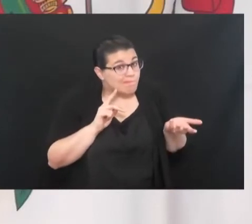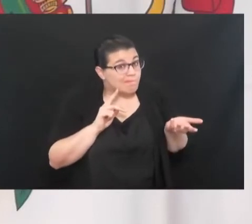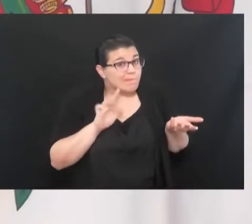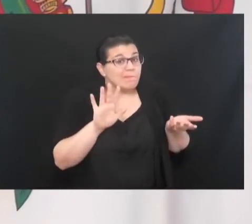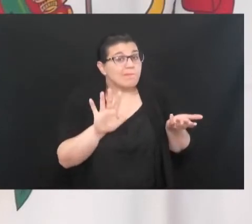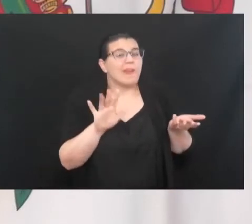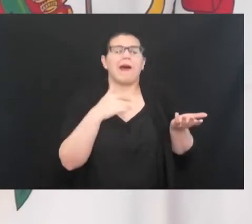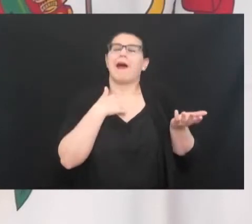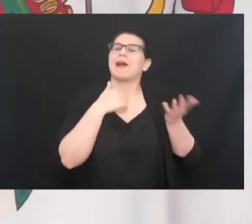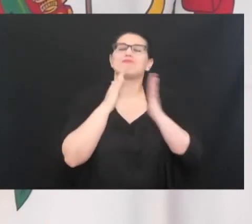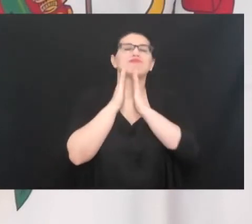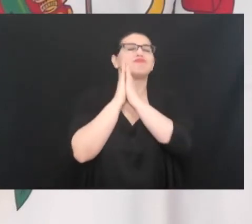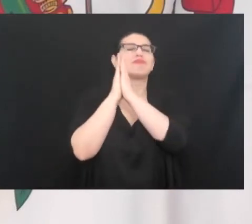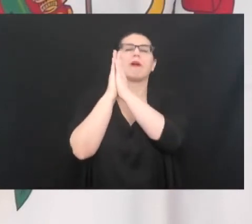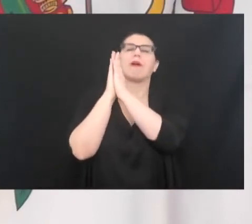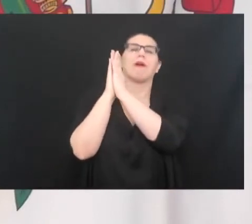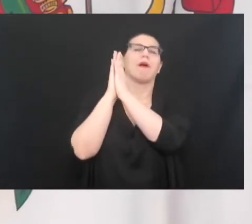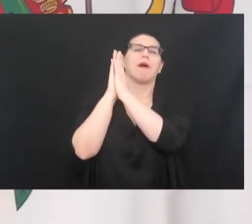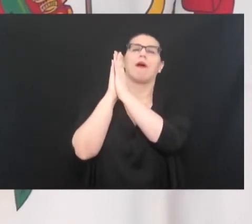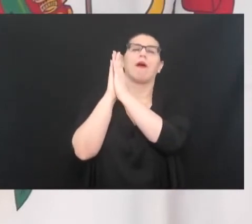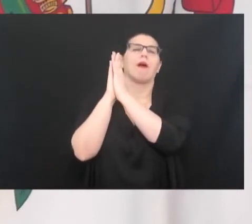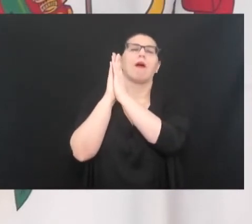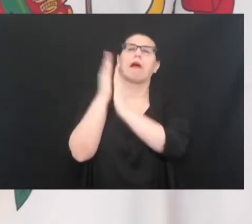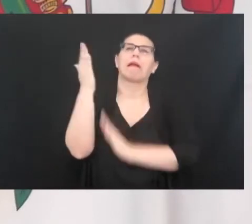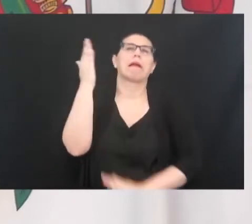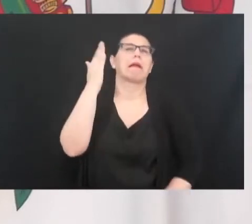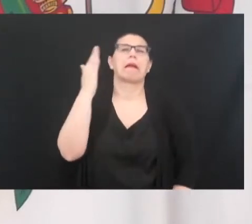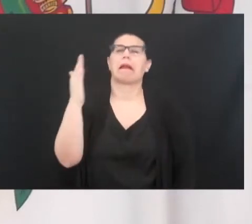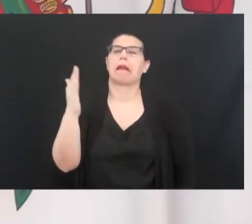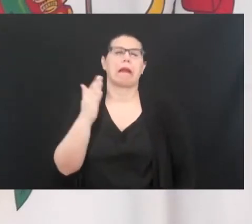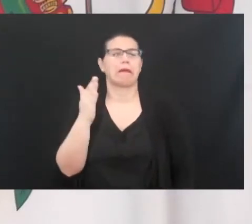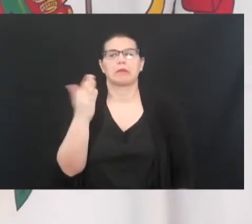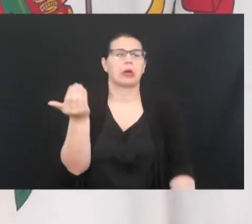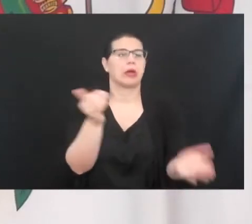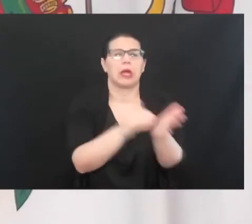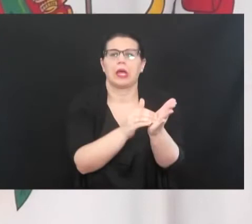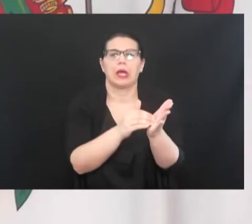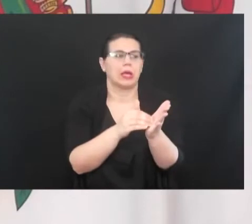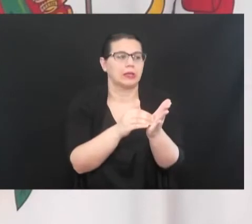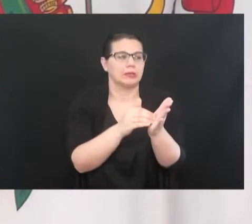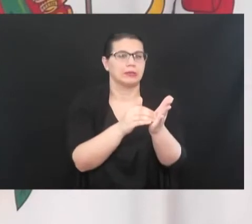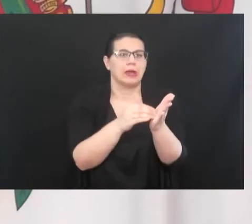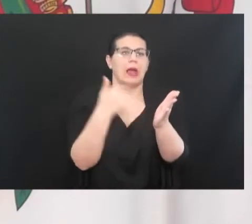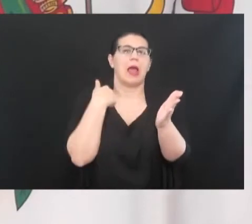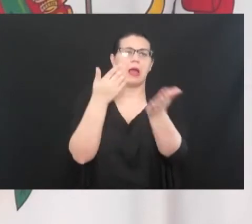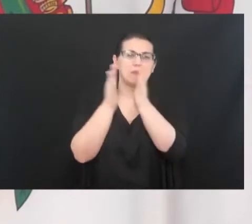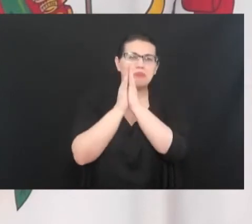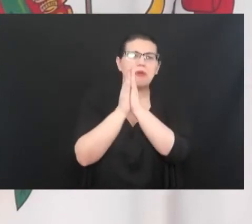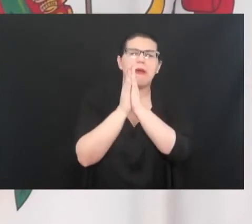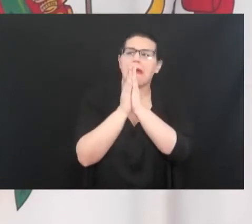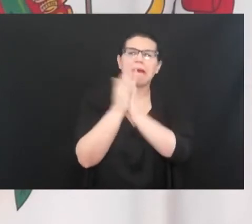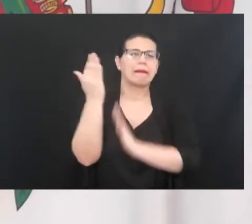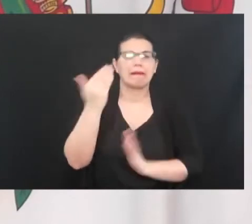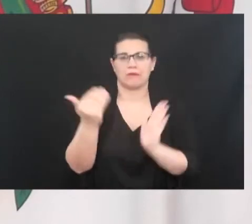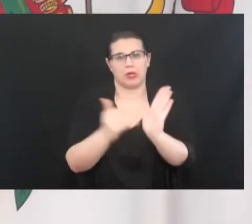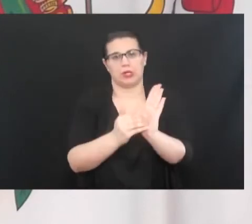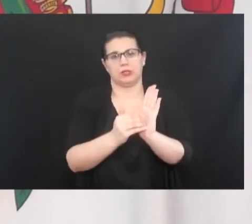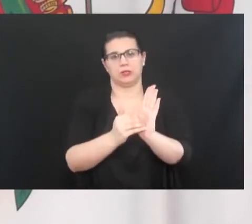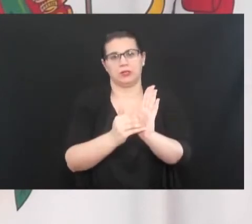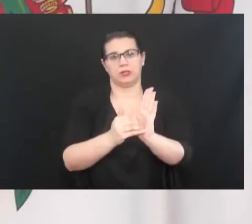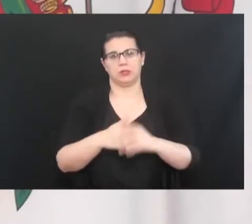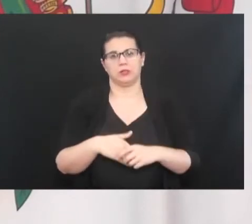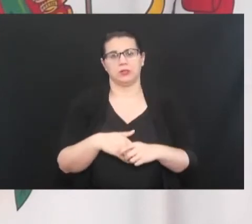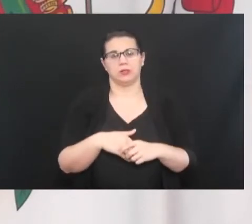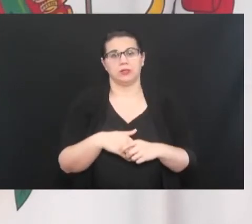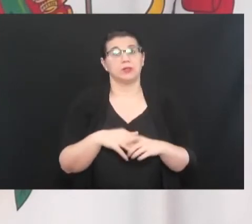pray to God above that we never have to consider such a thing ever again. But we've always got